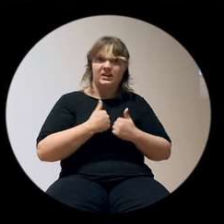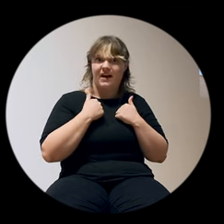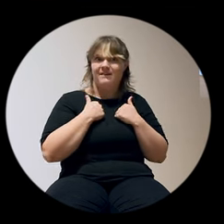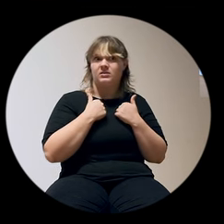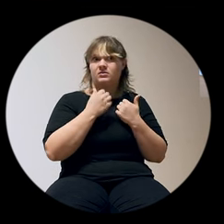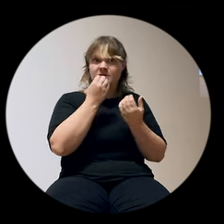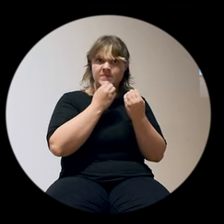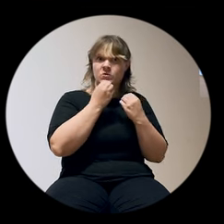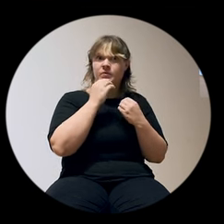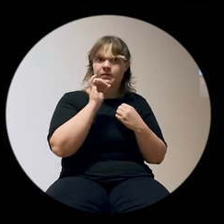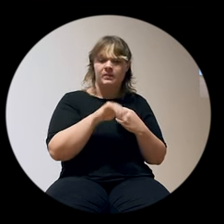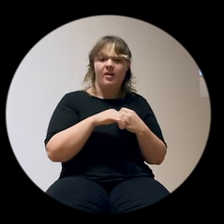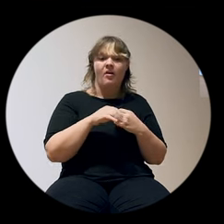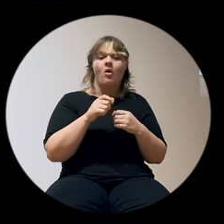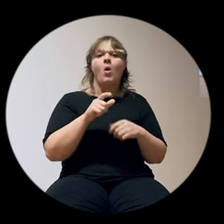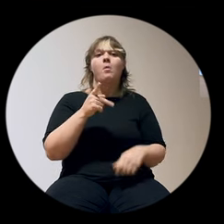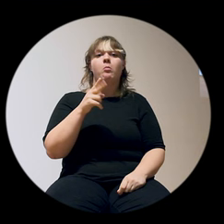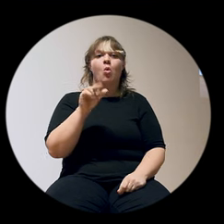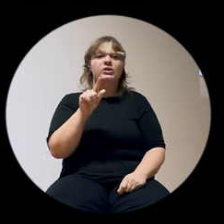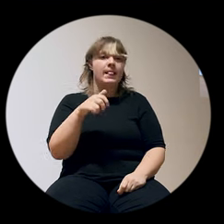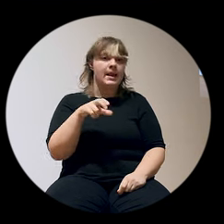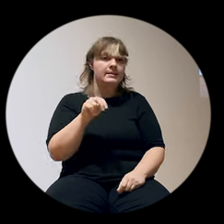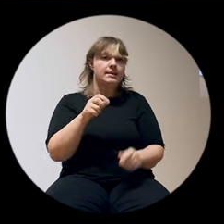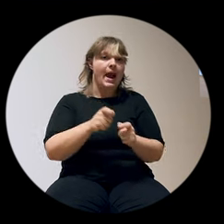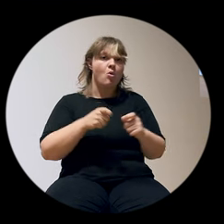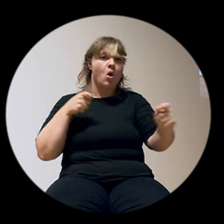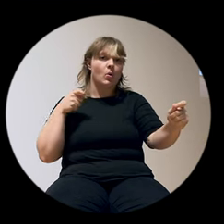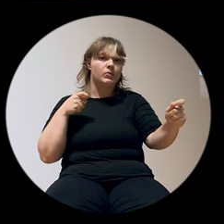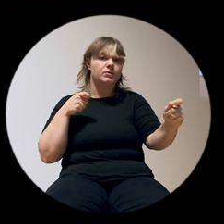The porcelain arrows reference the